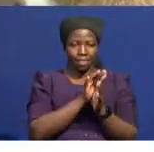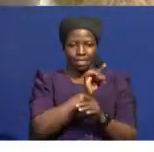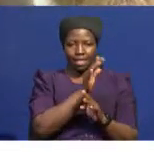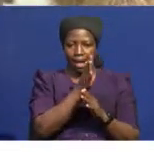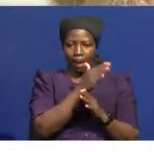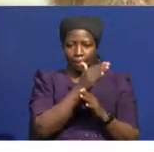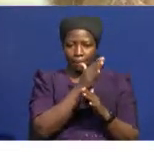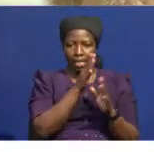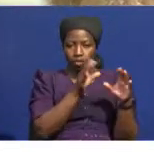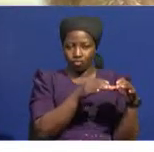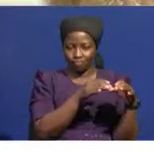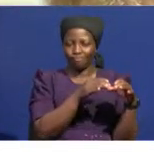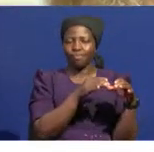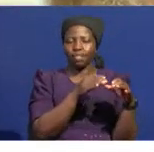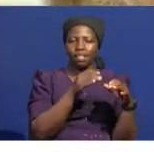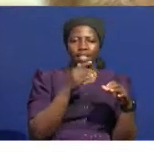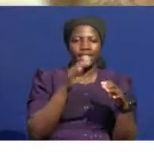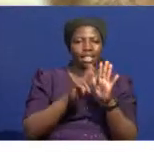can continue